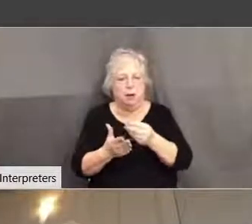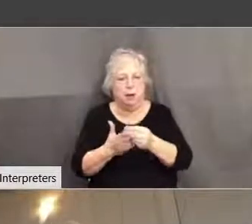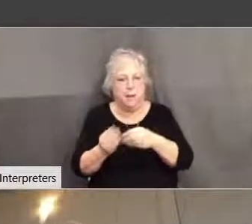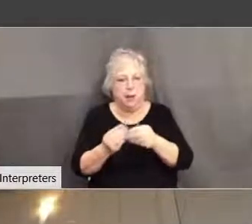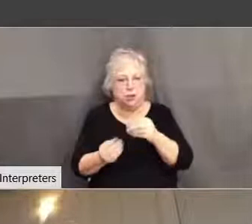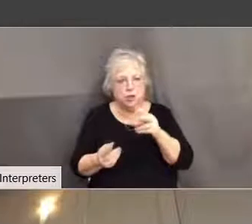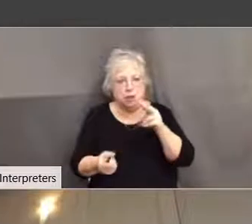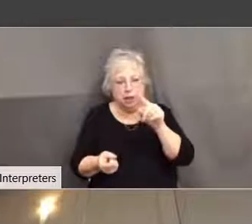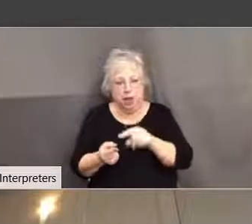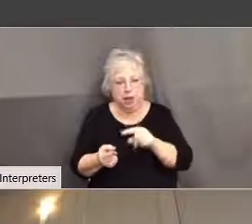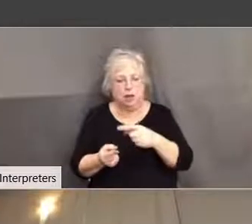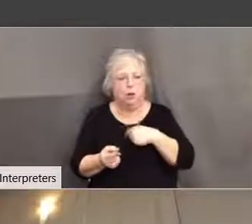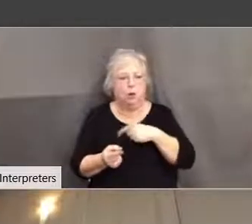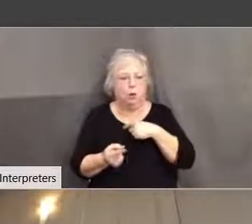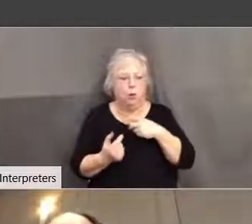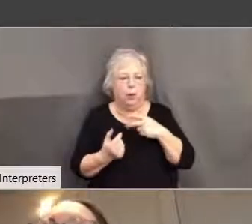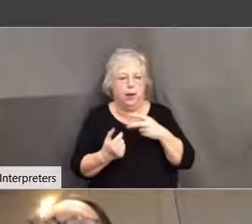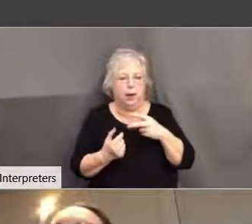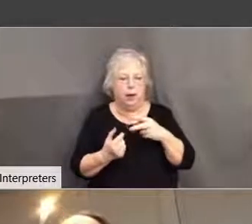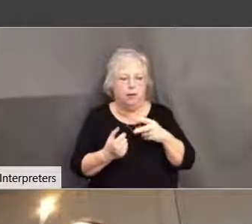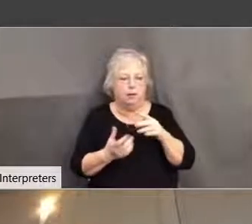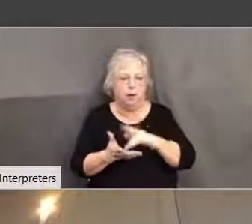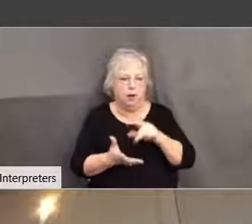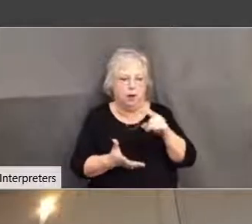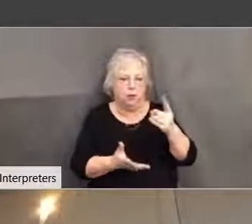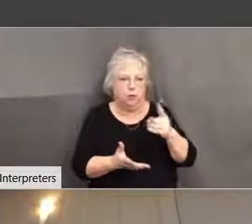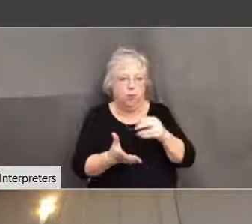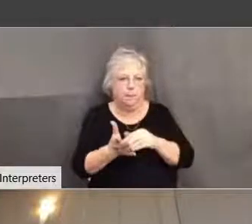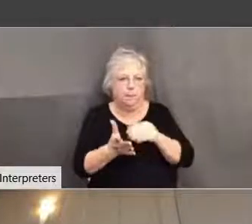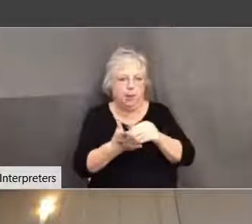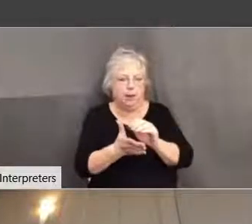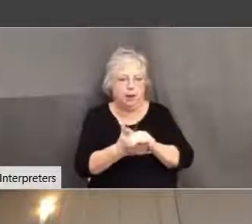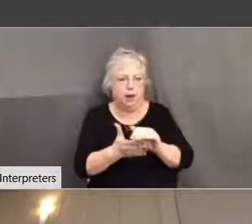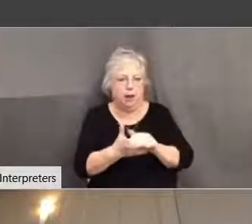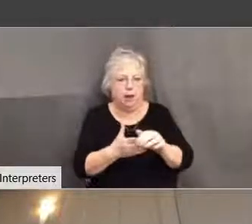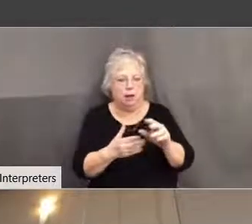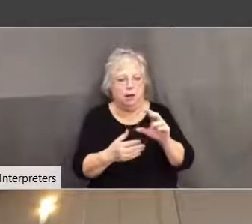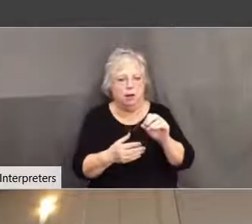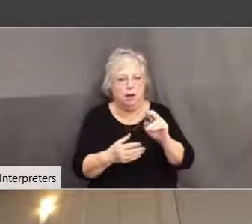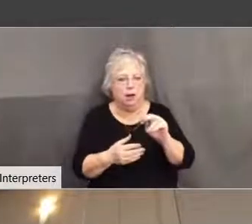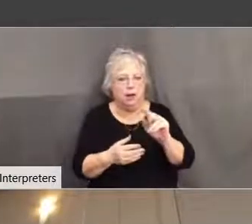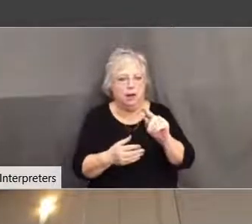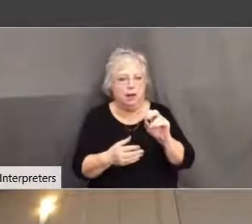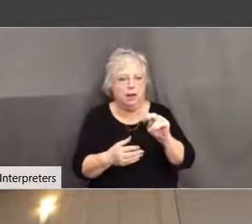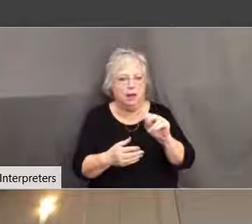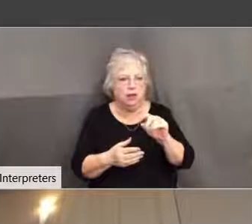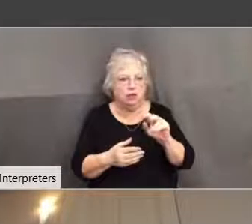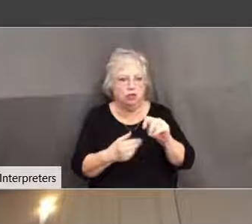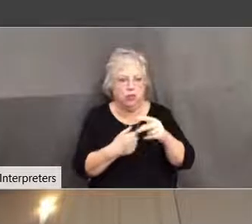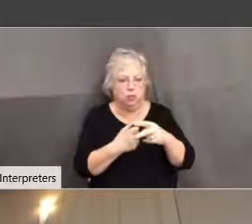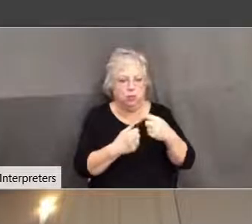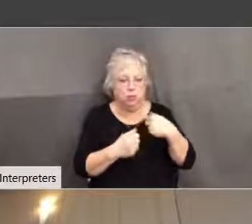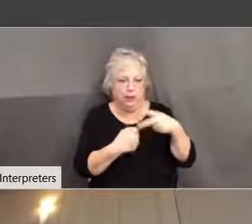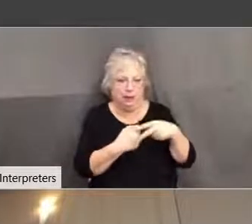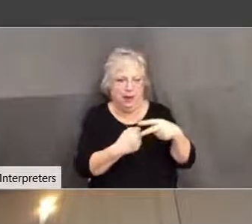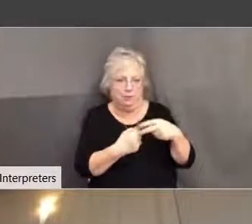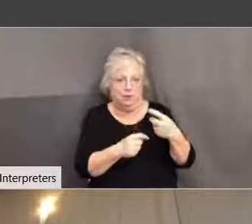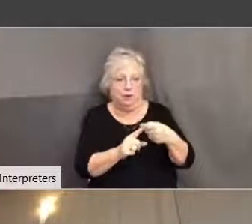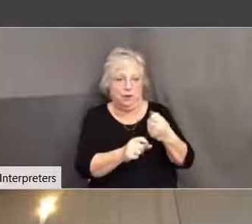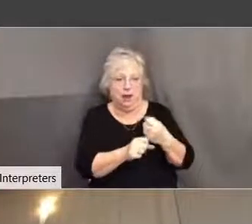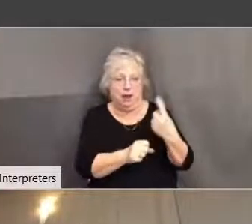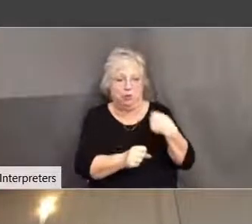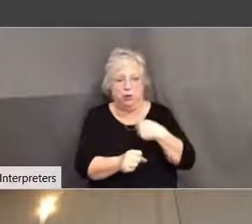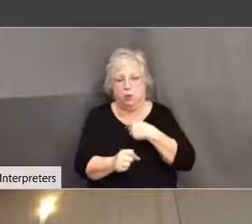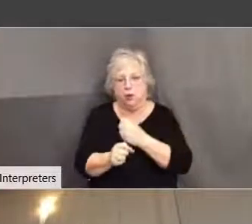million contingent that we had saved from last year when we created the surplus. And so that $1